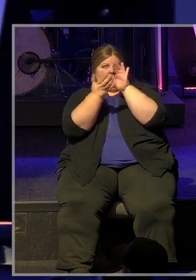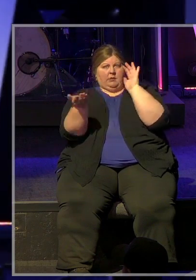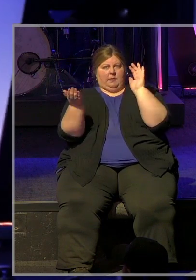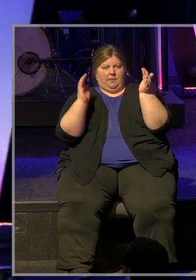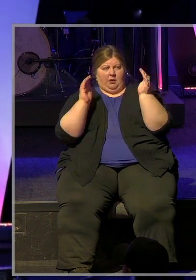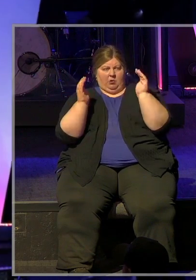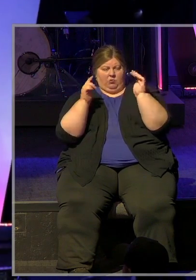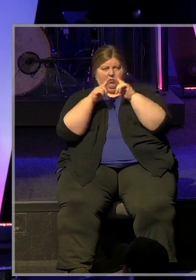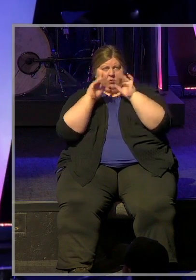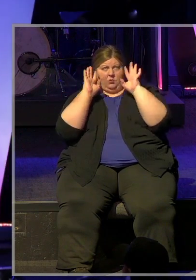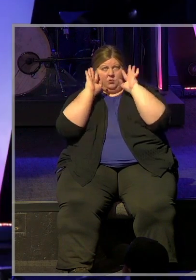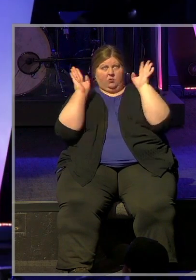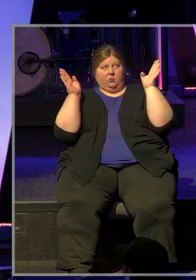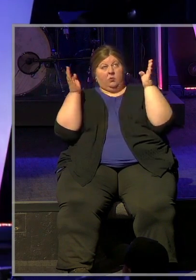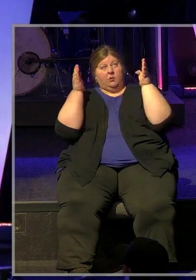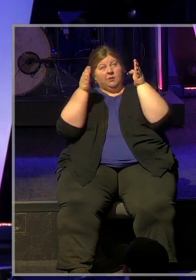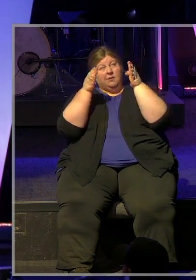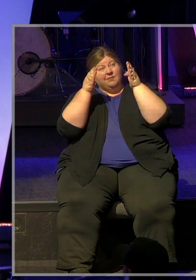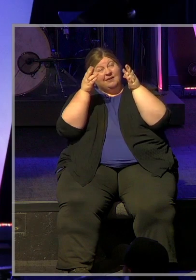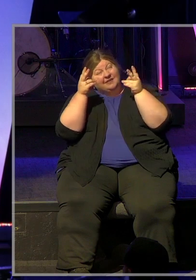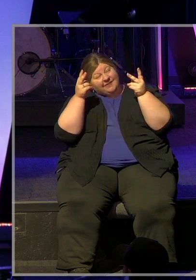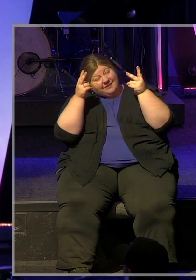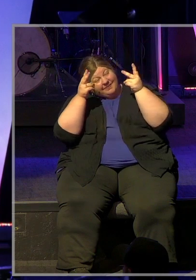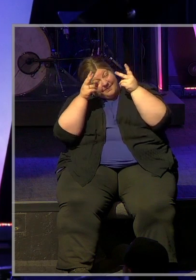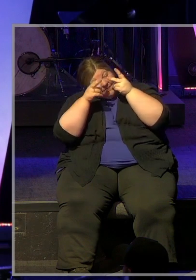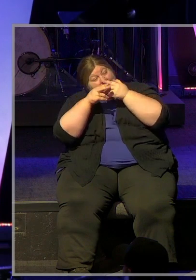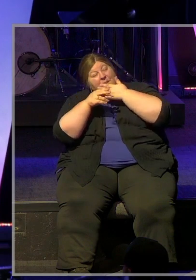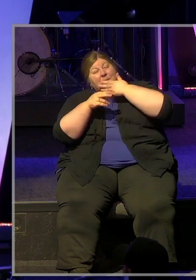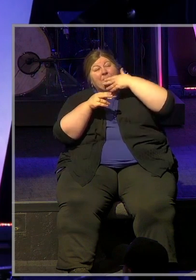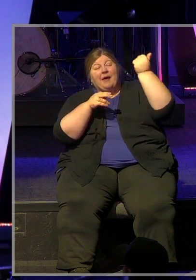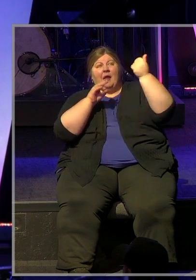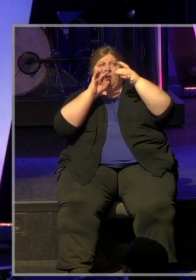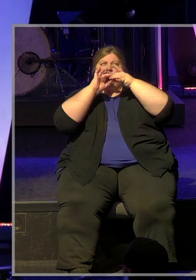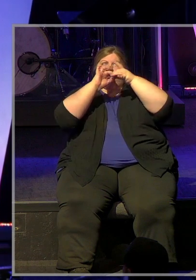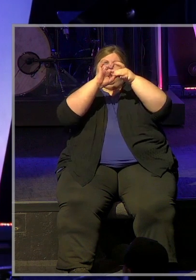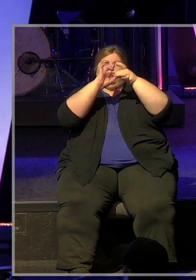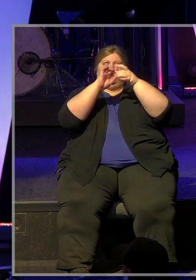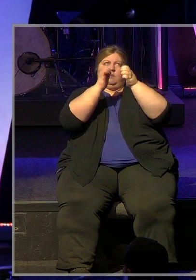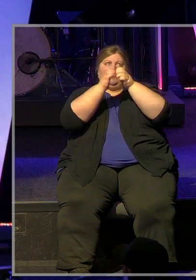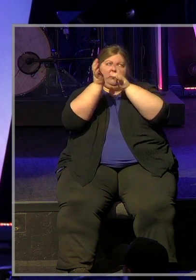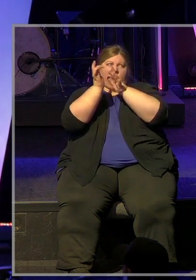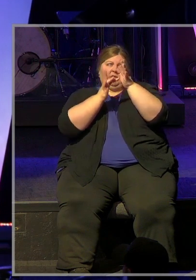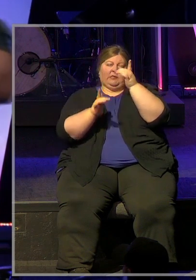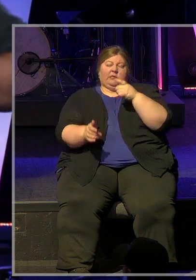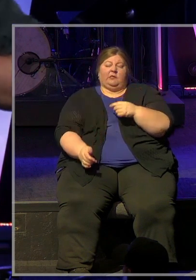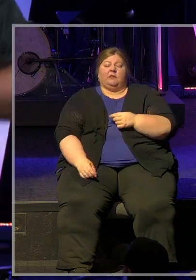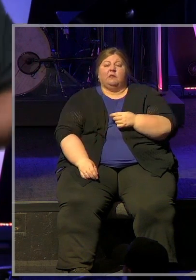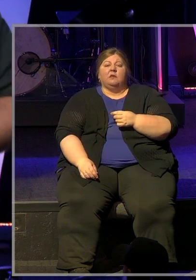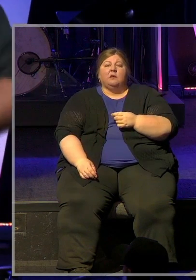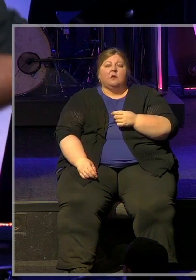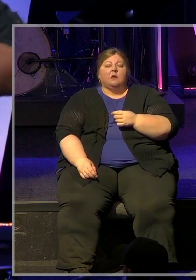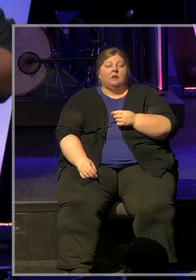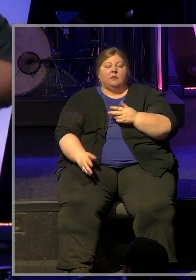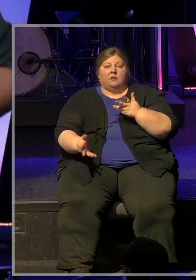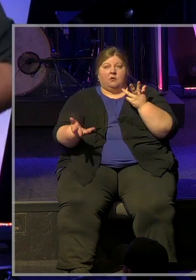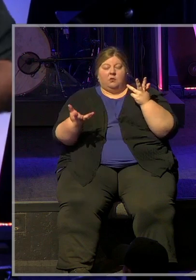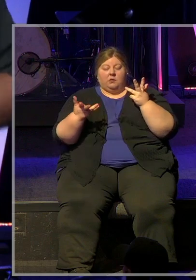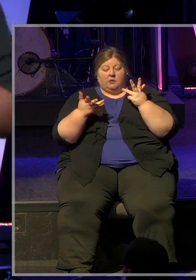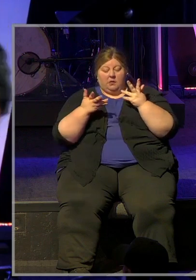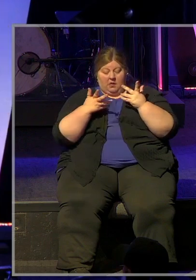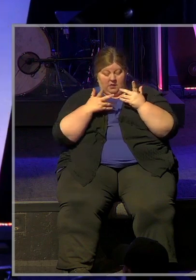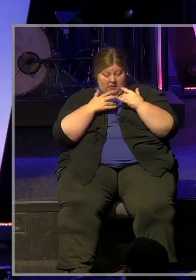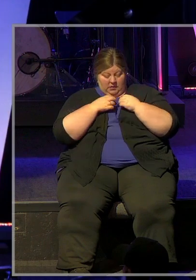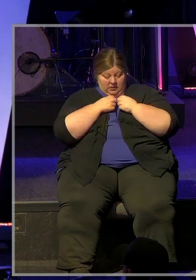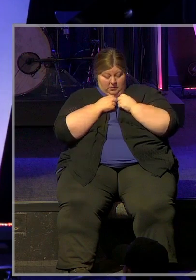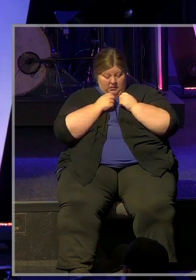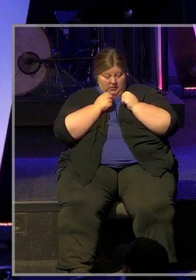that points to an even greater relationship, and that's the person of Jesus. There's like an undoing that has happened in